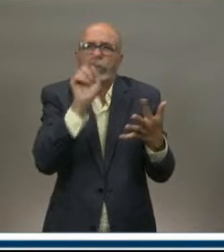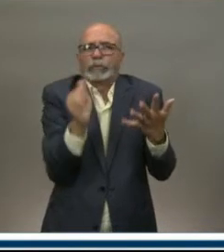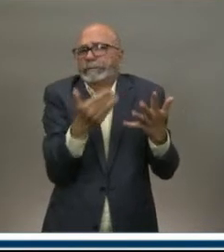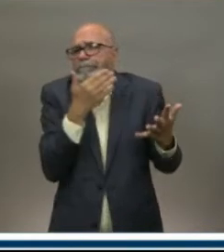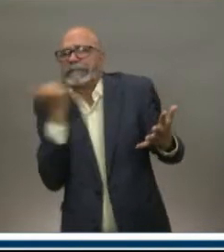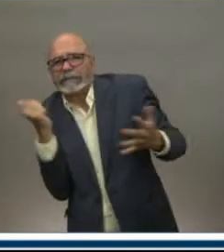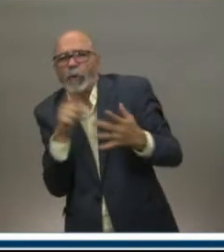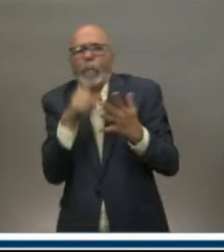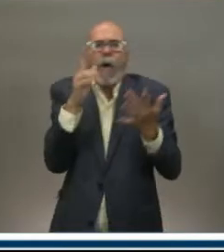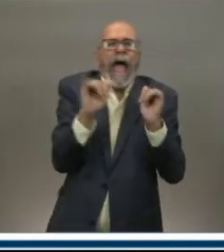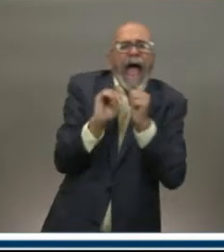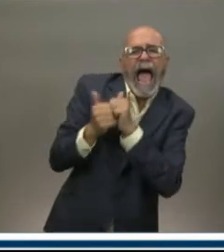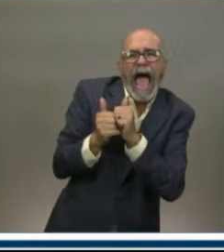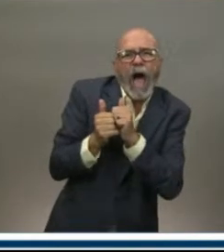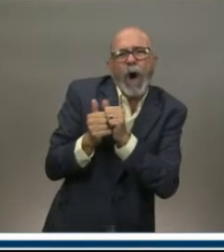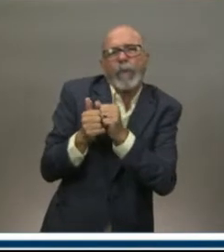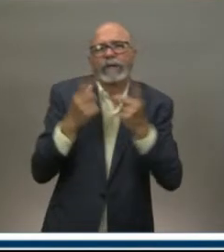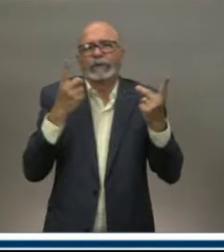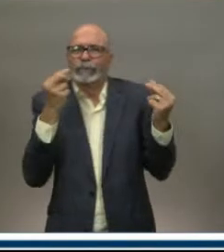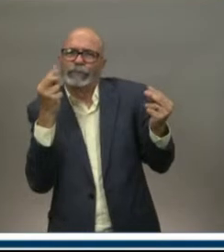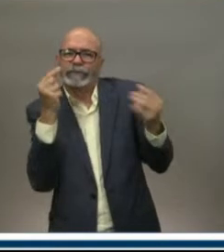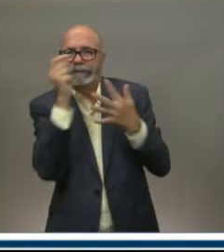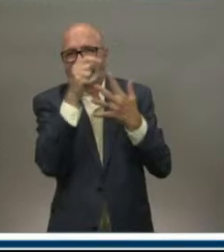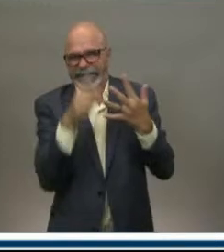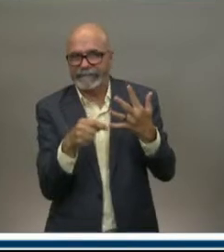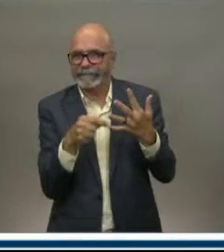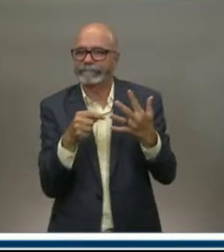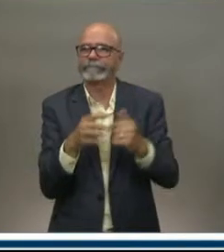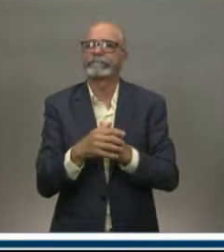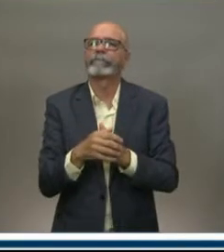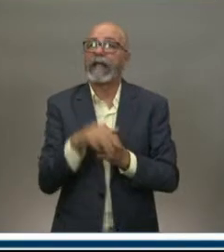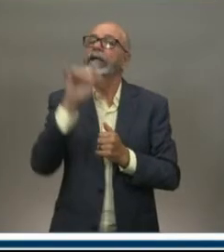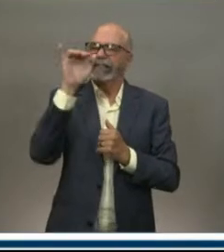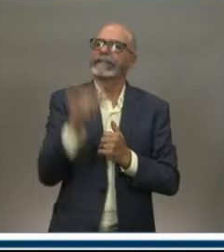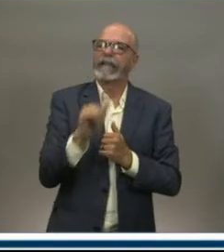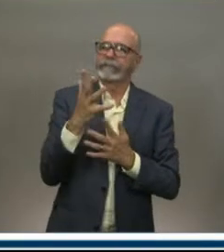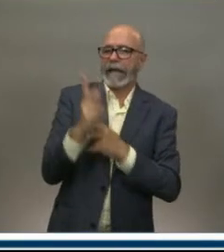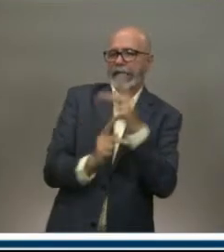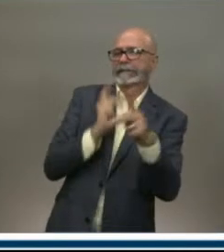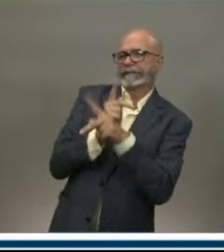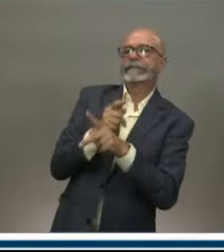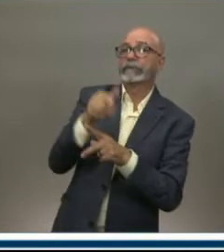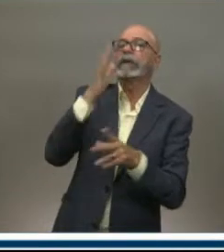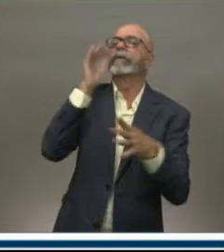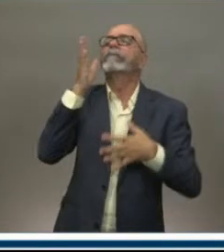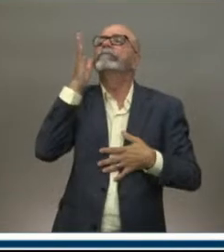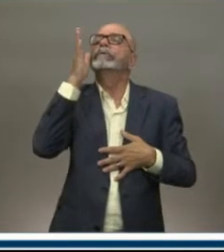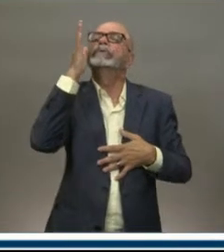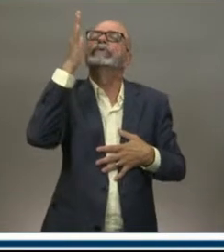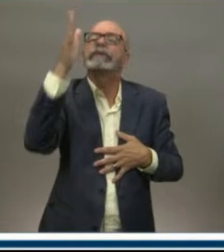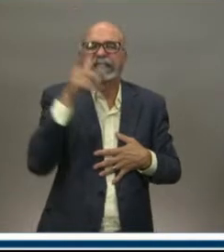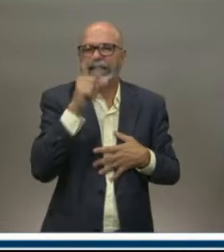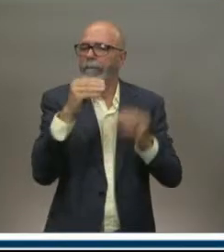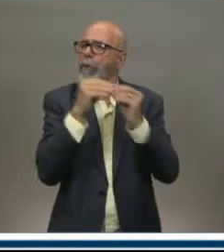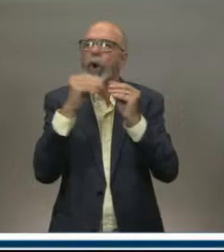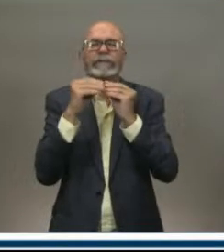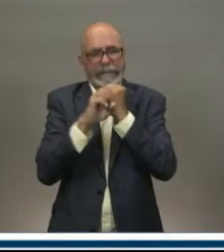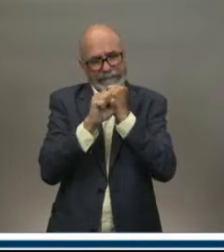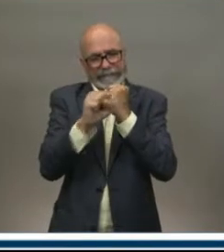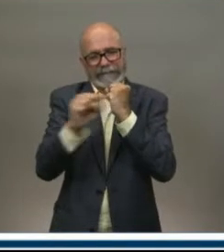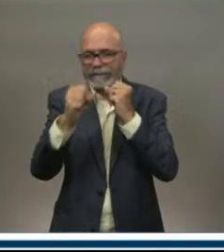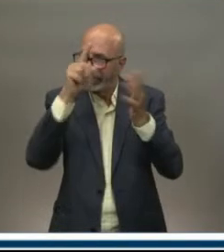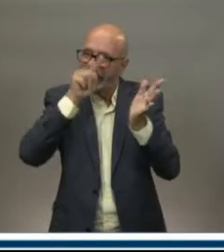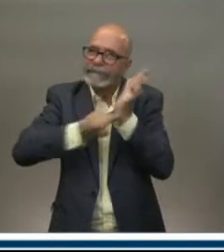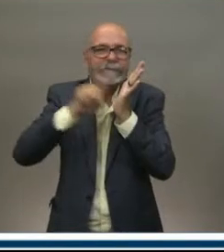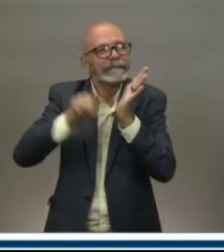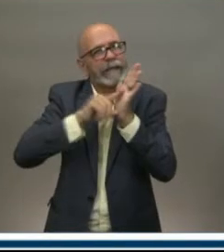that. So those, I guess, larger that require a lot more research, once we have that assessment done,